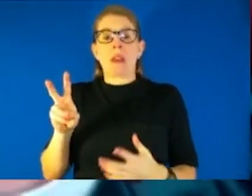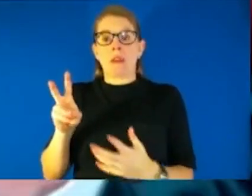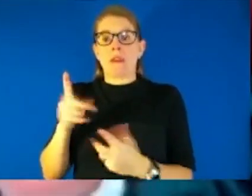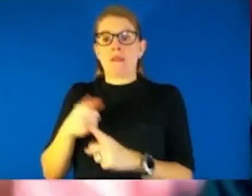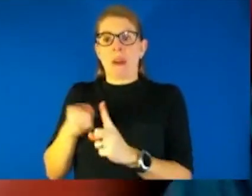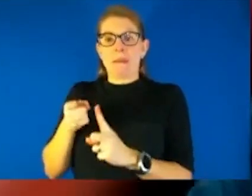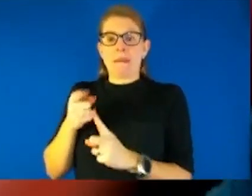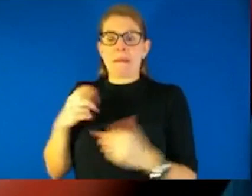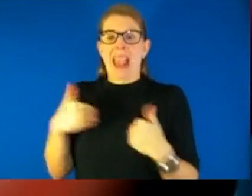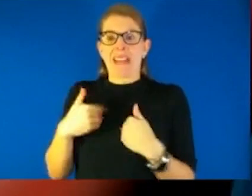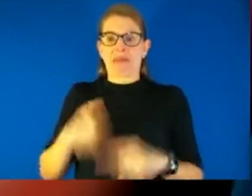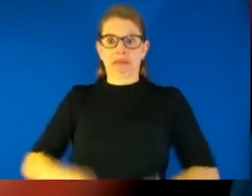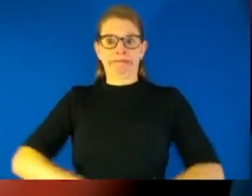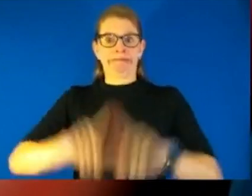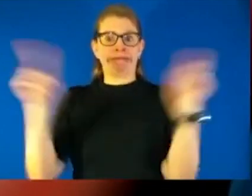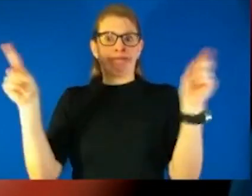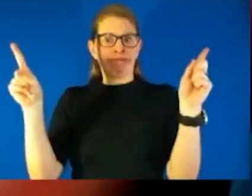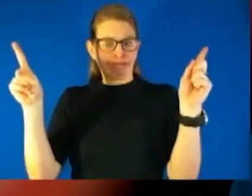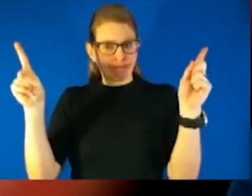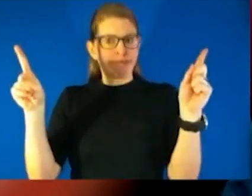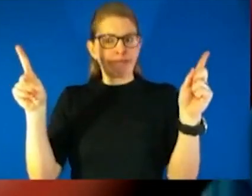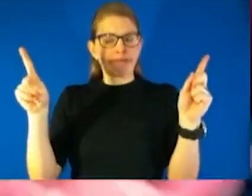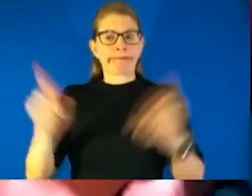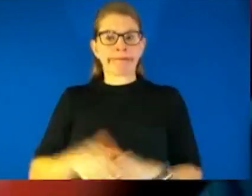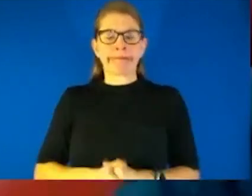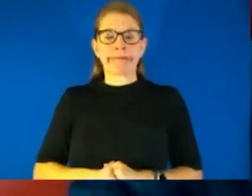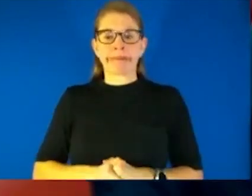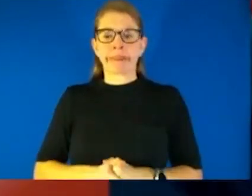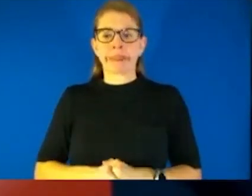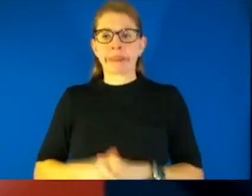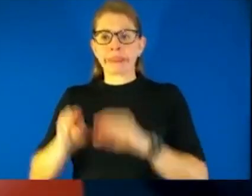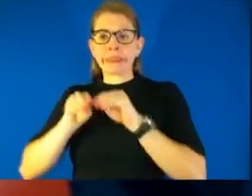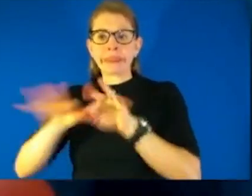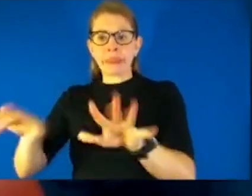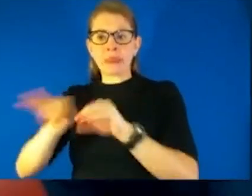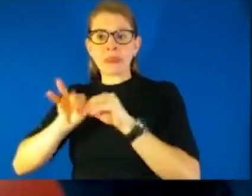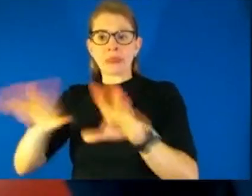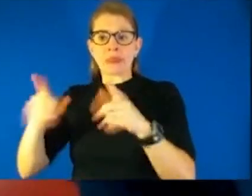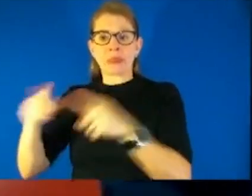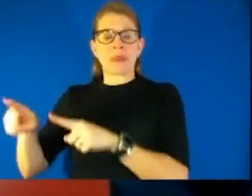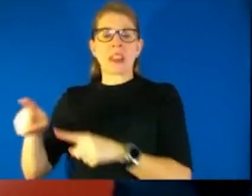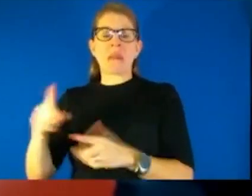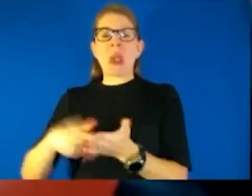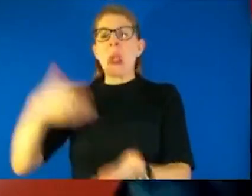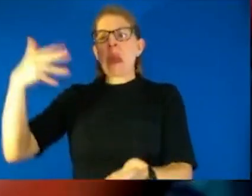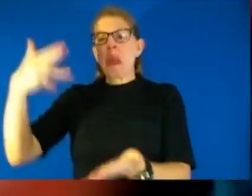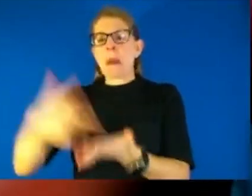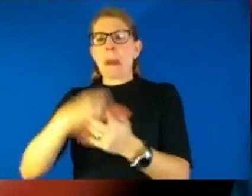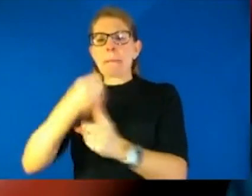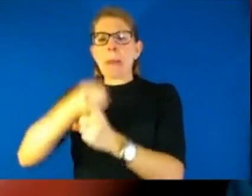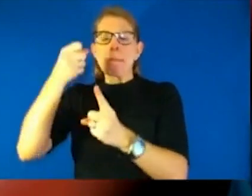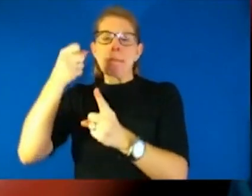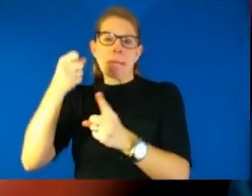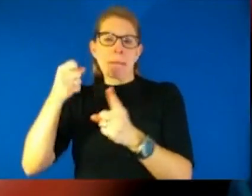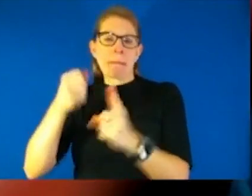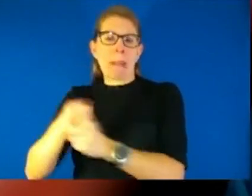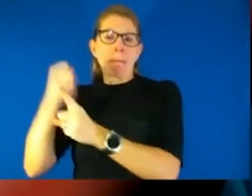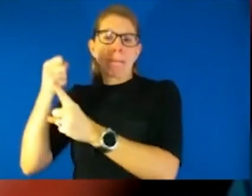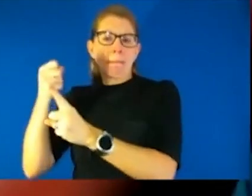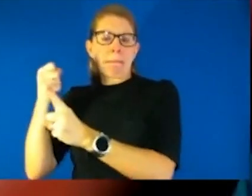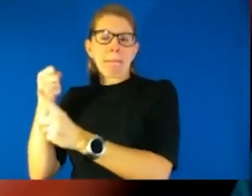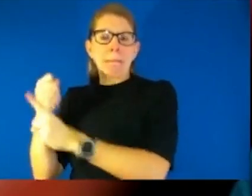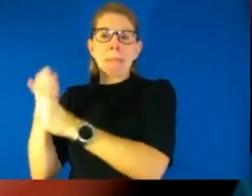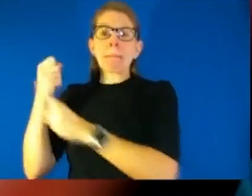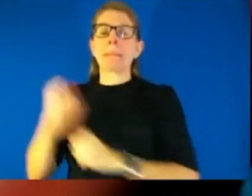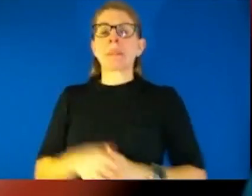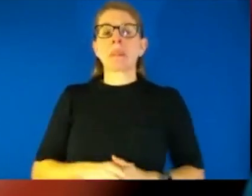a huge difference. They're not outbreaks everywhere. It's here and there, an individual animal. The only difference right